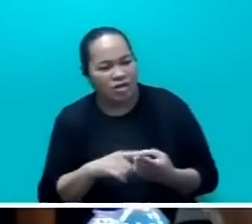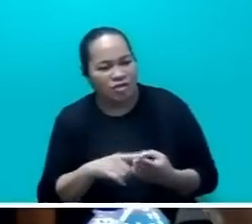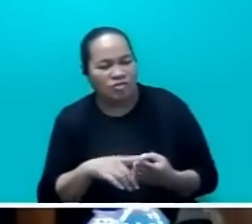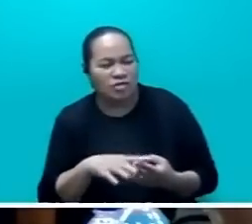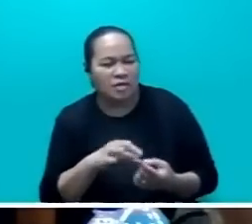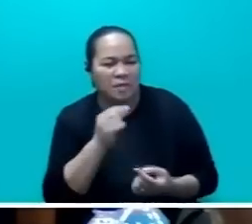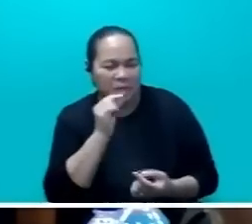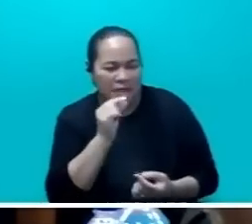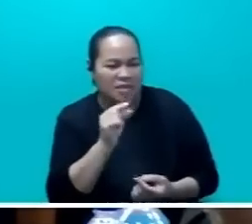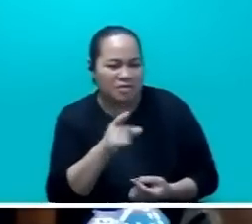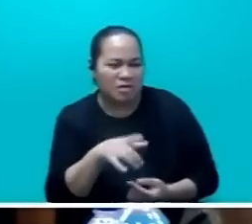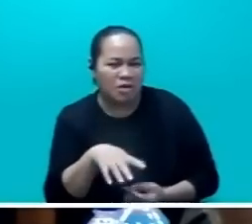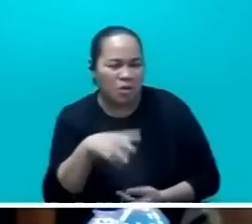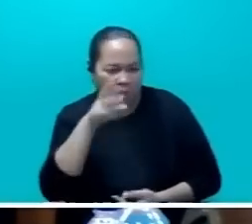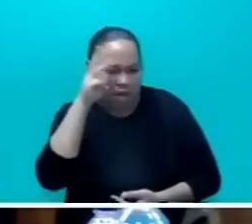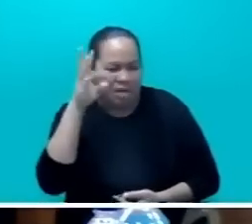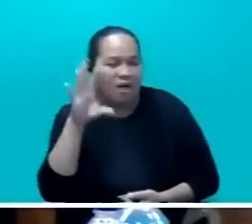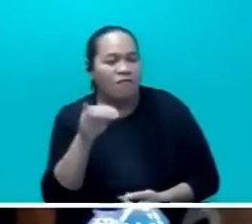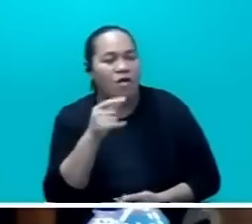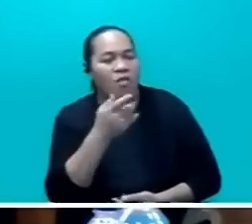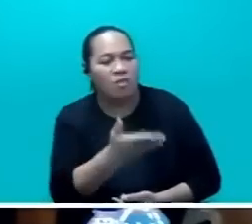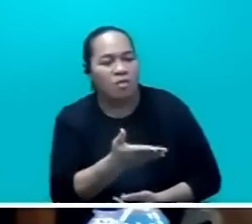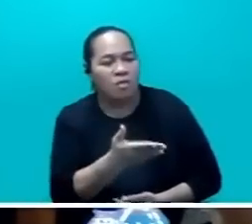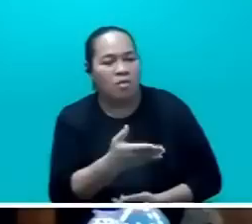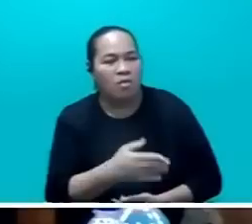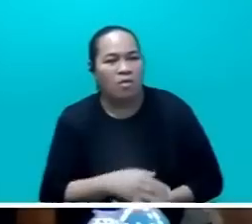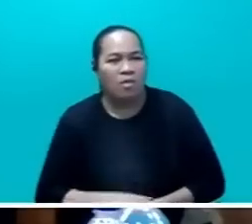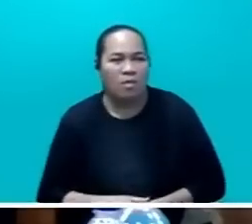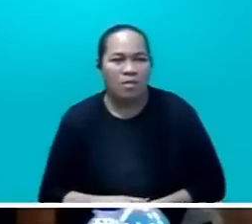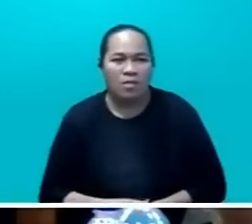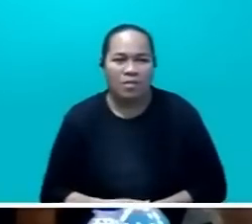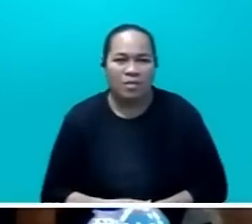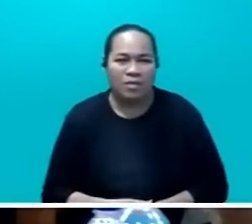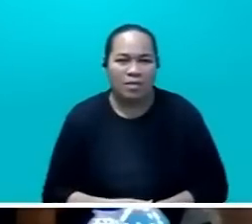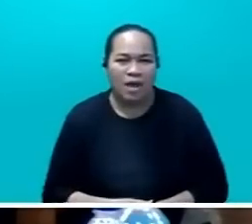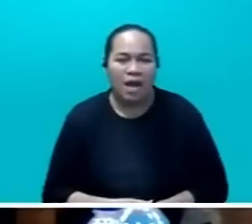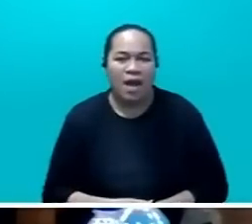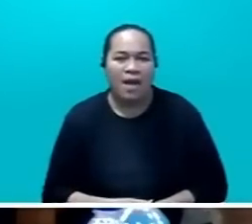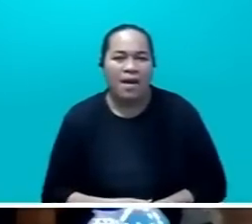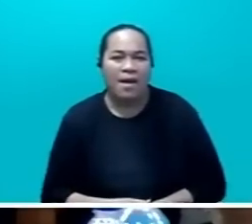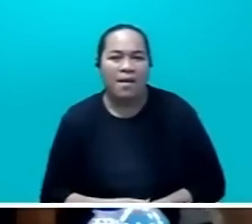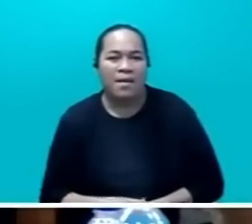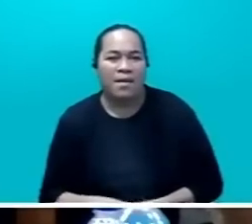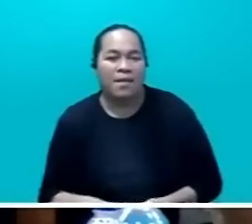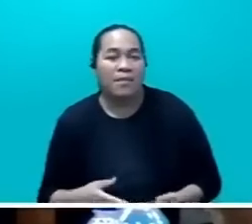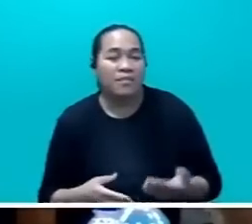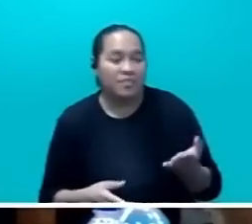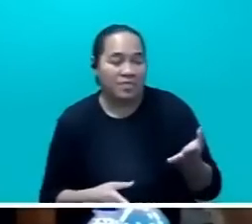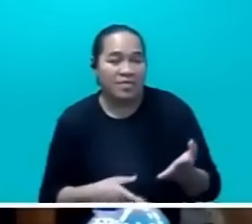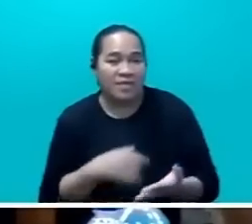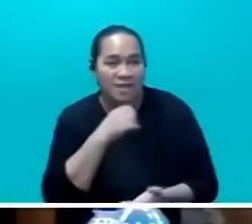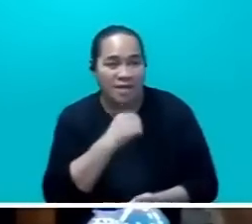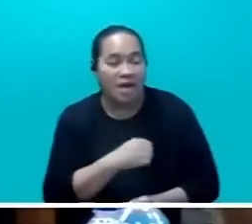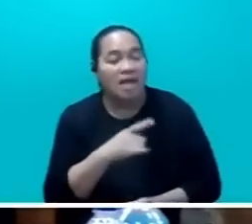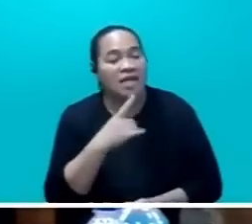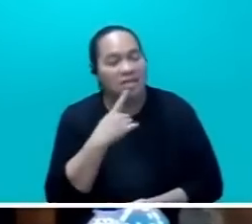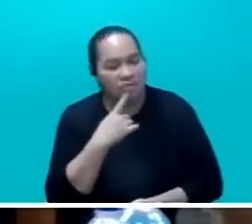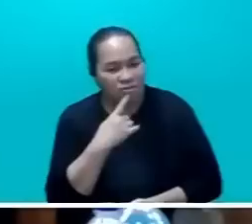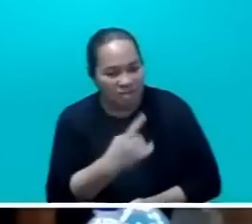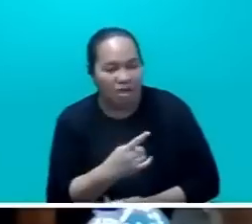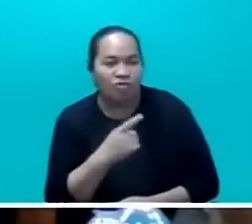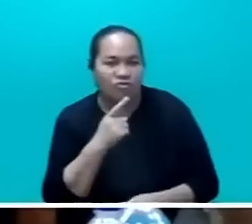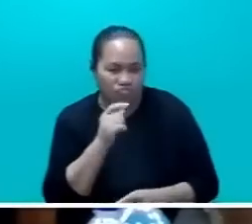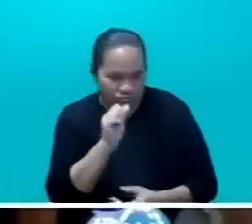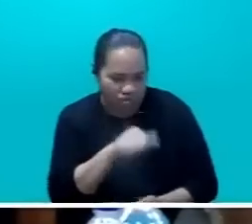sensible contribution that came from the other side was from Honourable Maharaj. And he rightfully talked